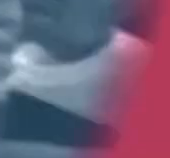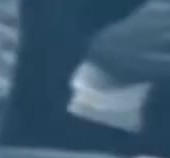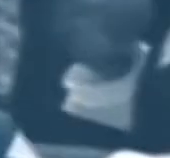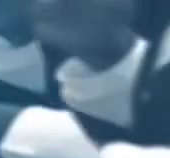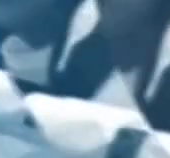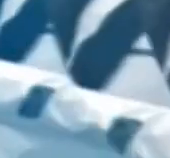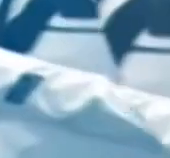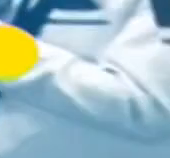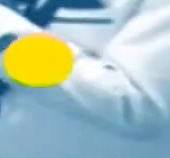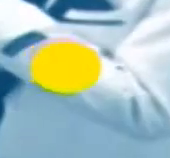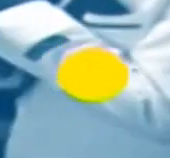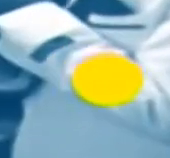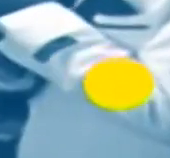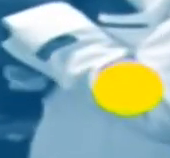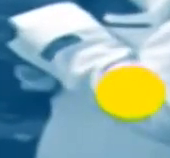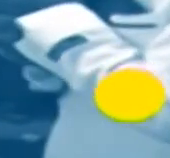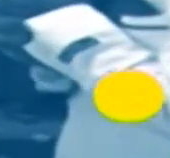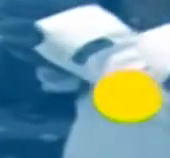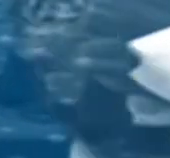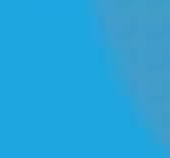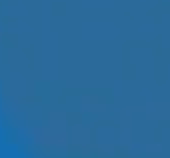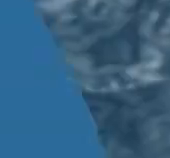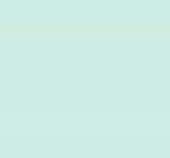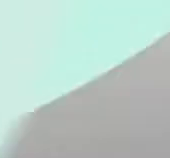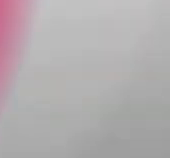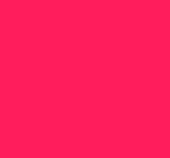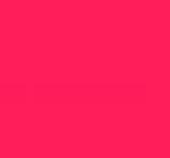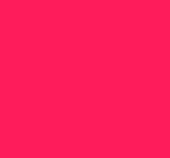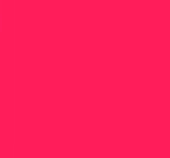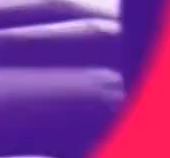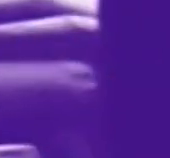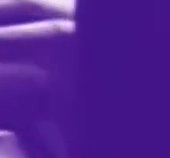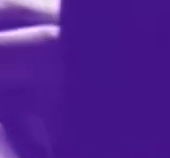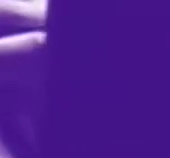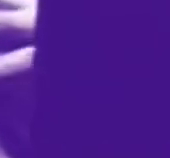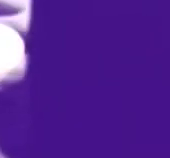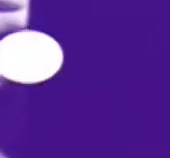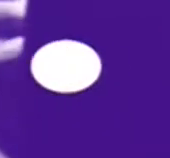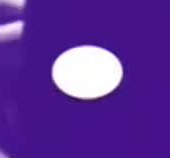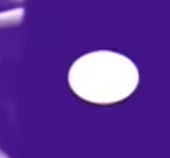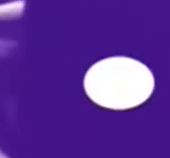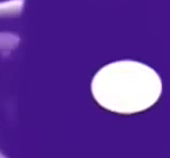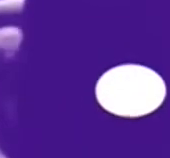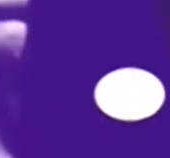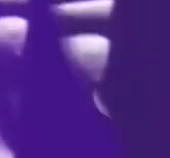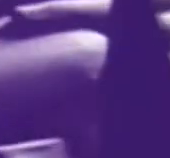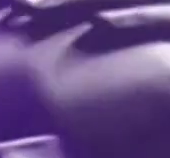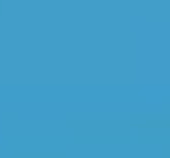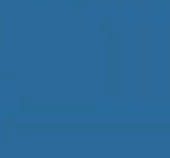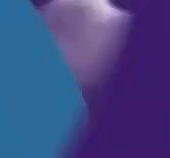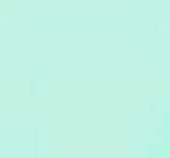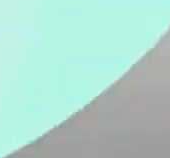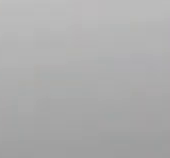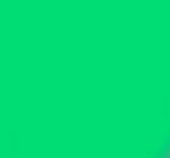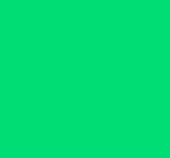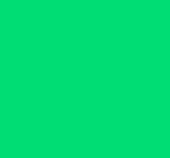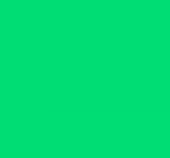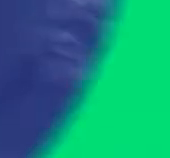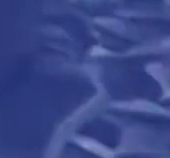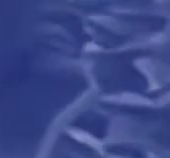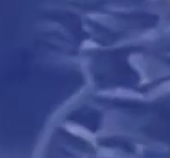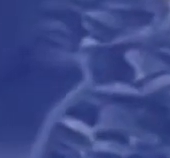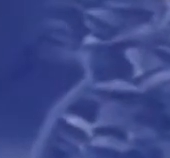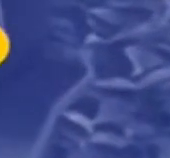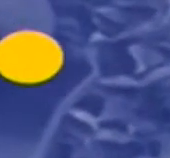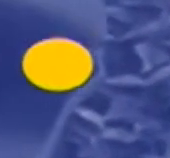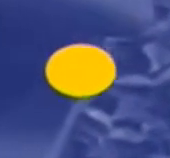We are here and we are strong. Let's be counted as we move on.